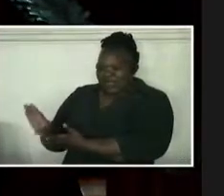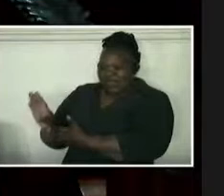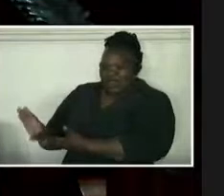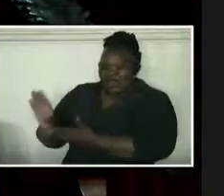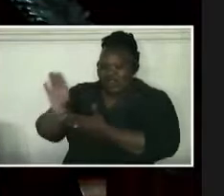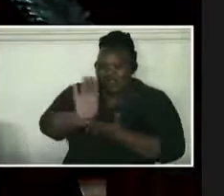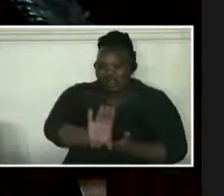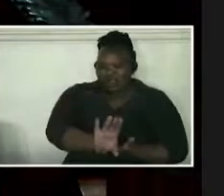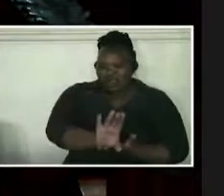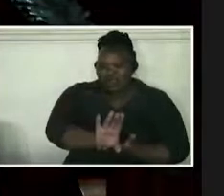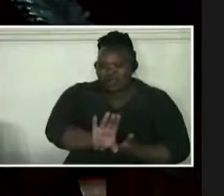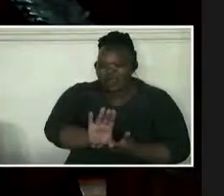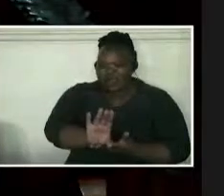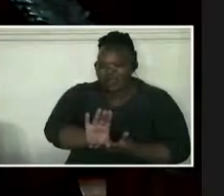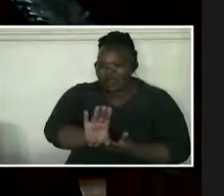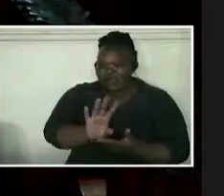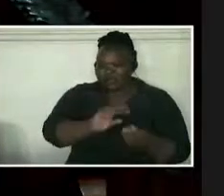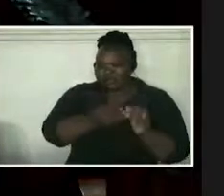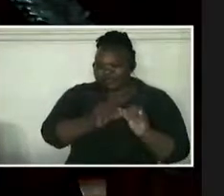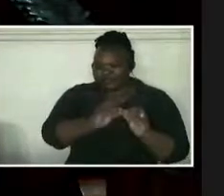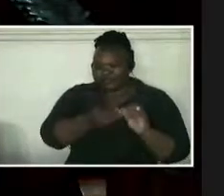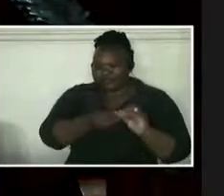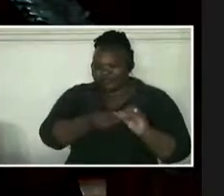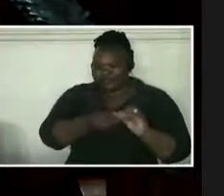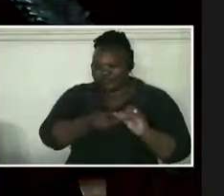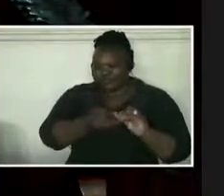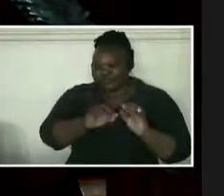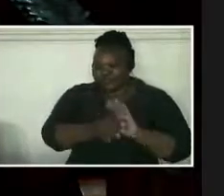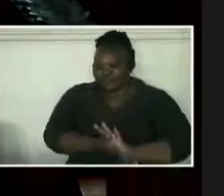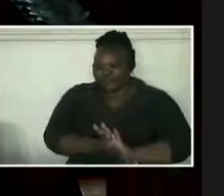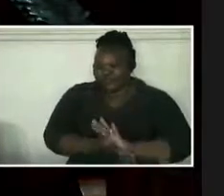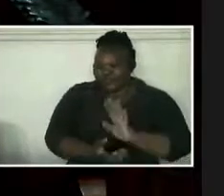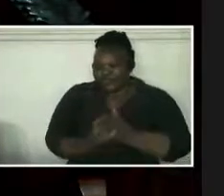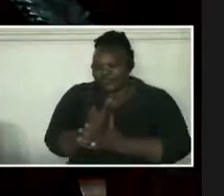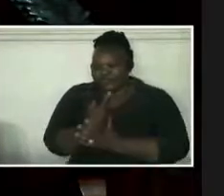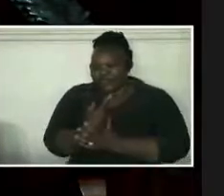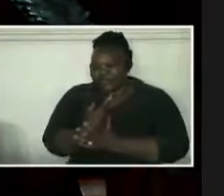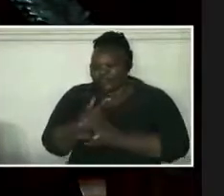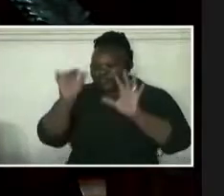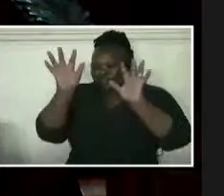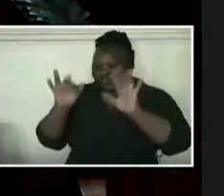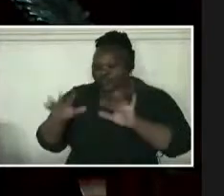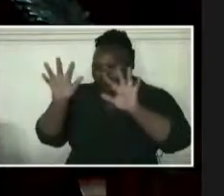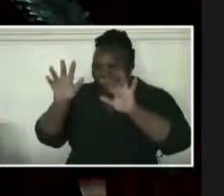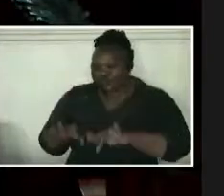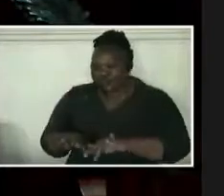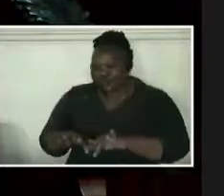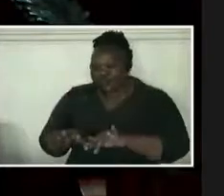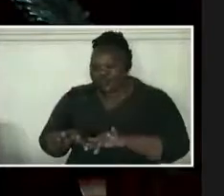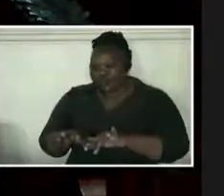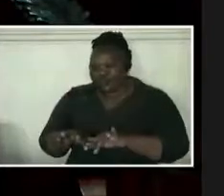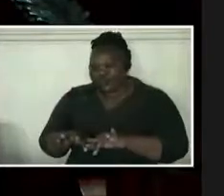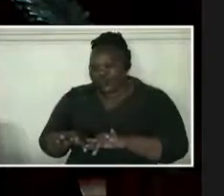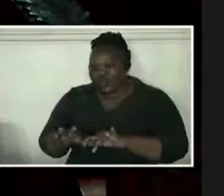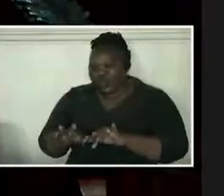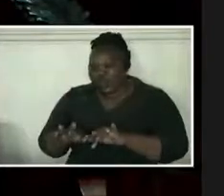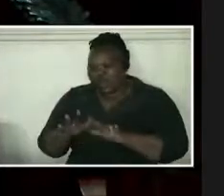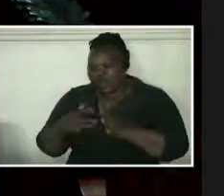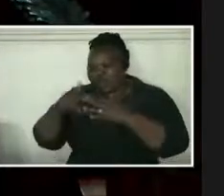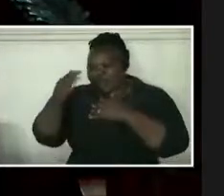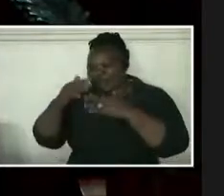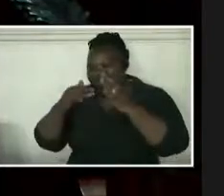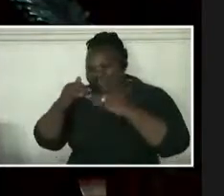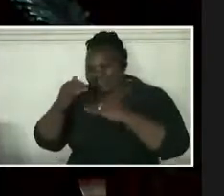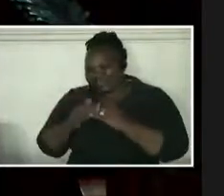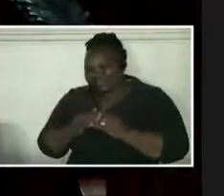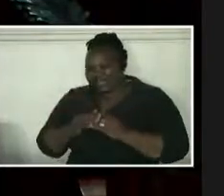redirected towards repairing the damaged costs during the storm in to our infrastructure the